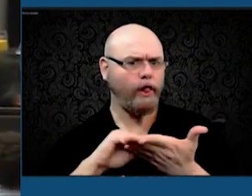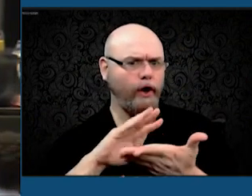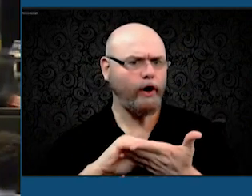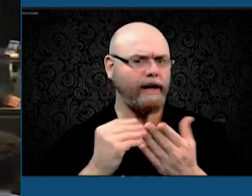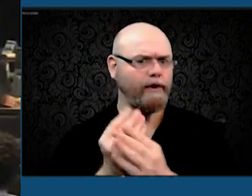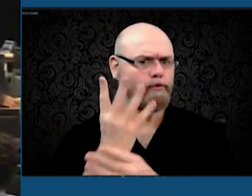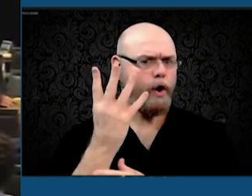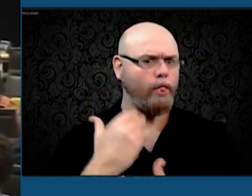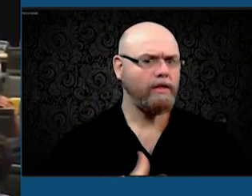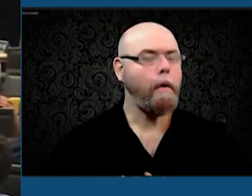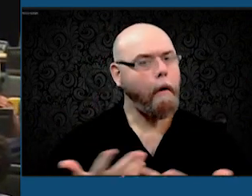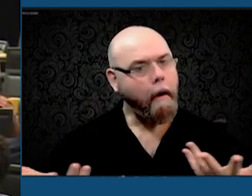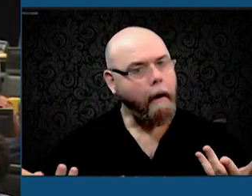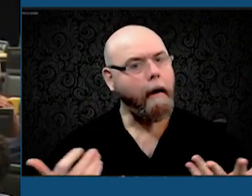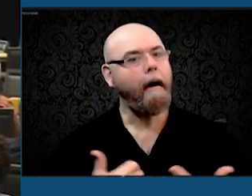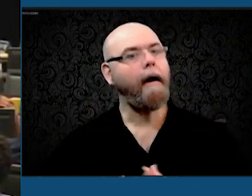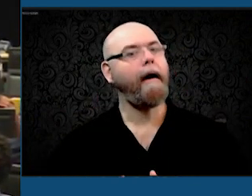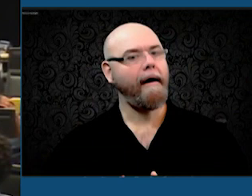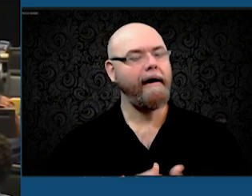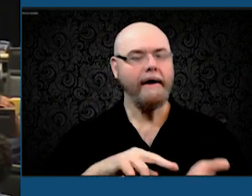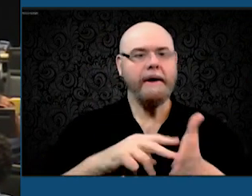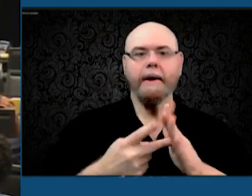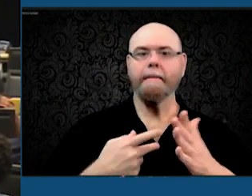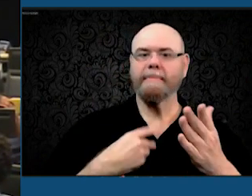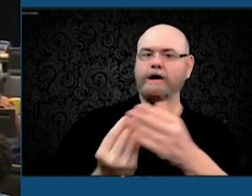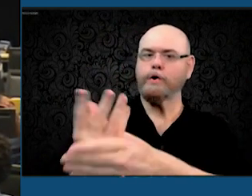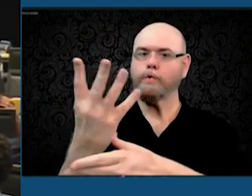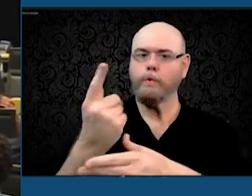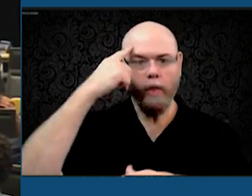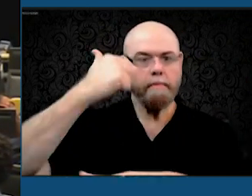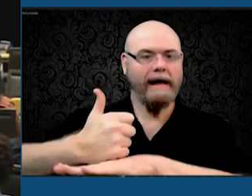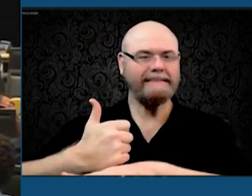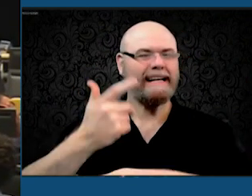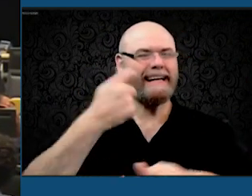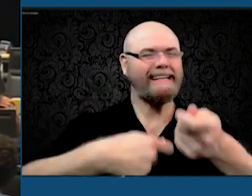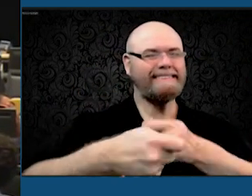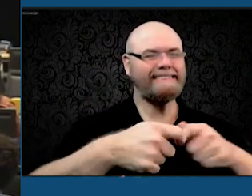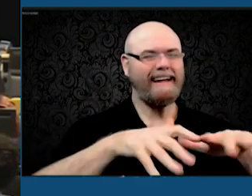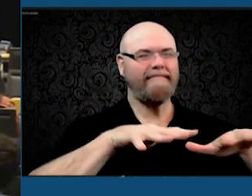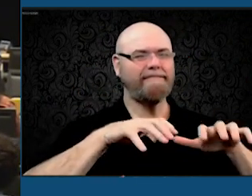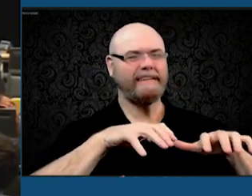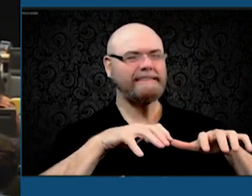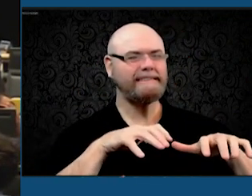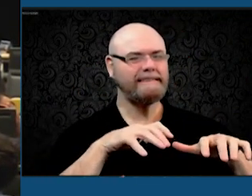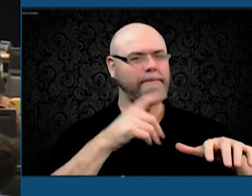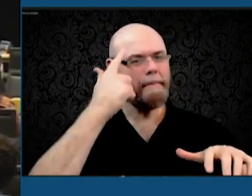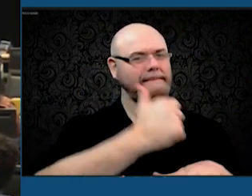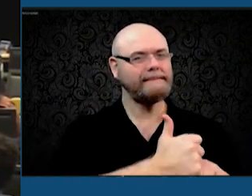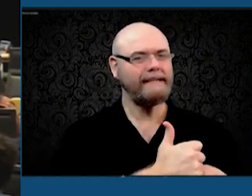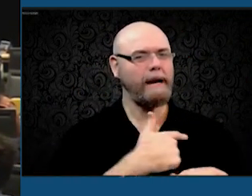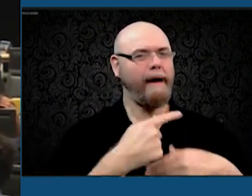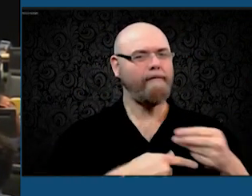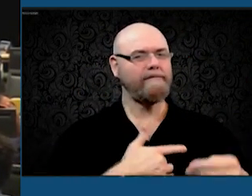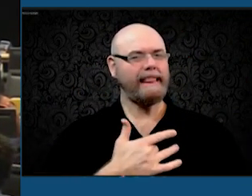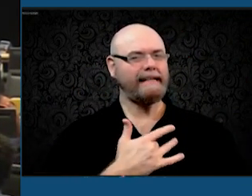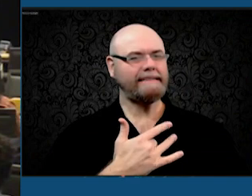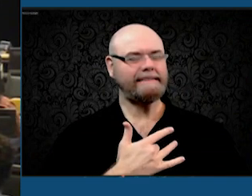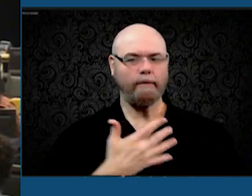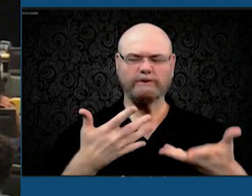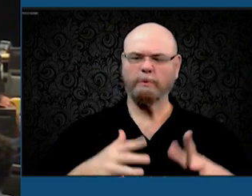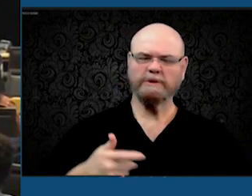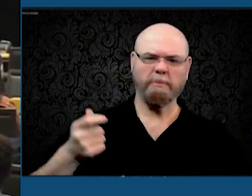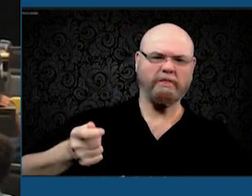what you know is a growth mindset versus a fixed mindset around feelings. We don't want to be around the emotion judge, closed,